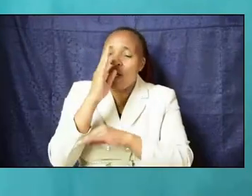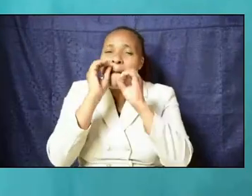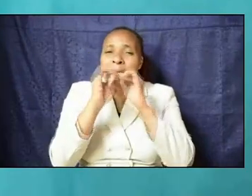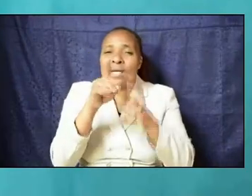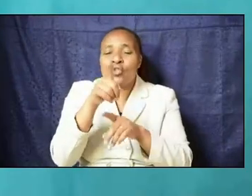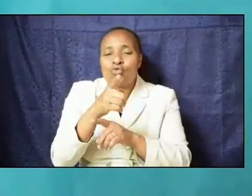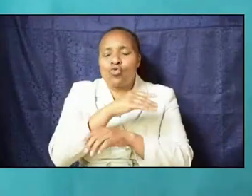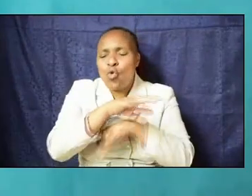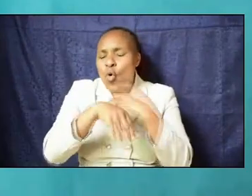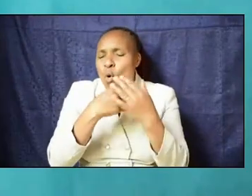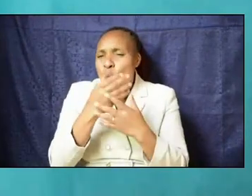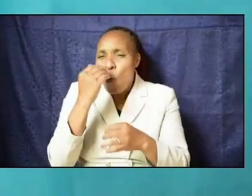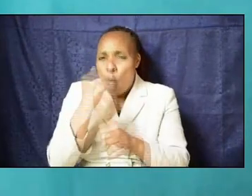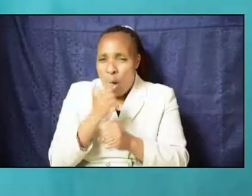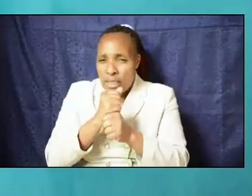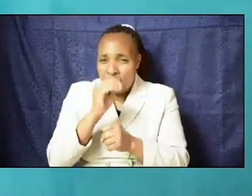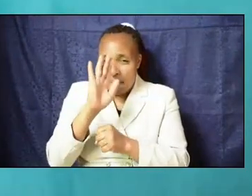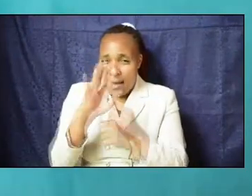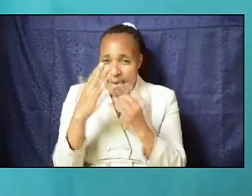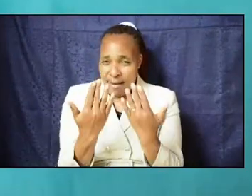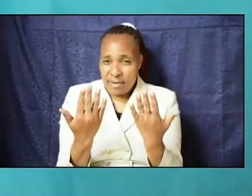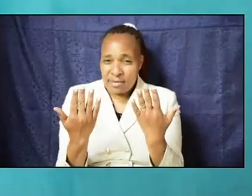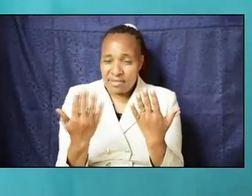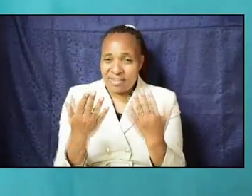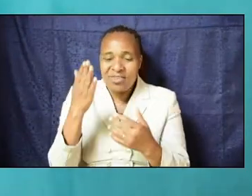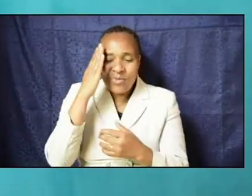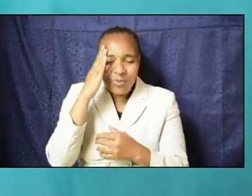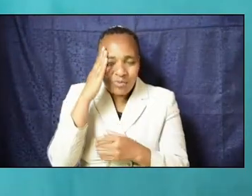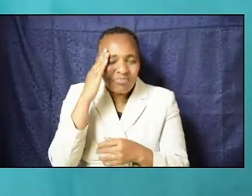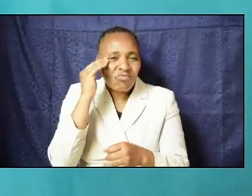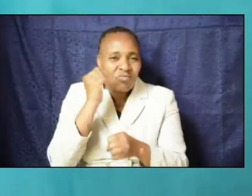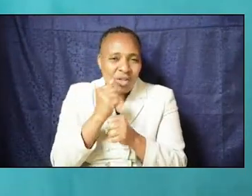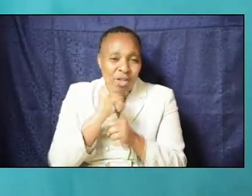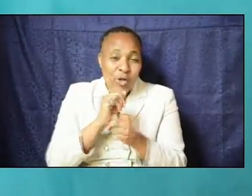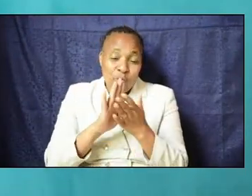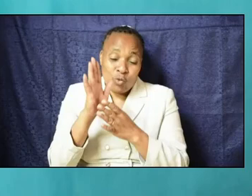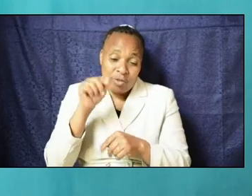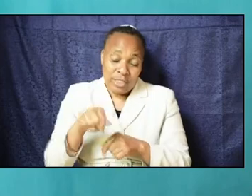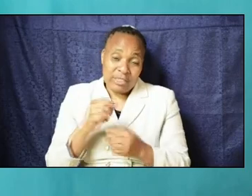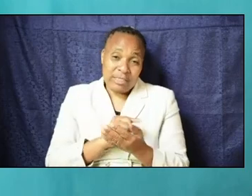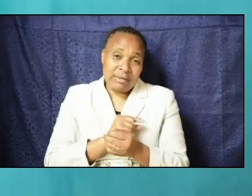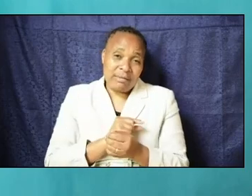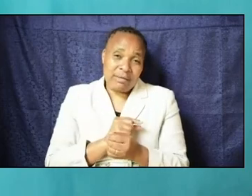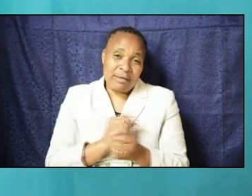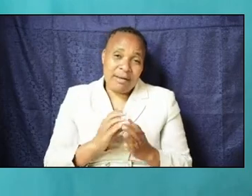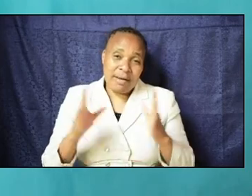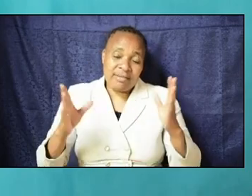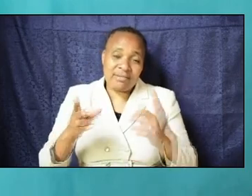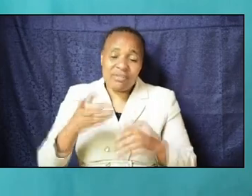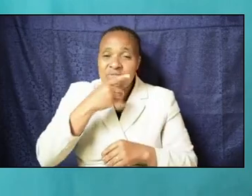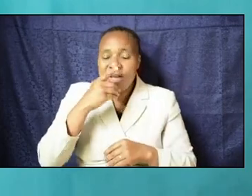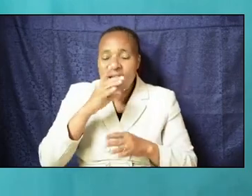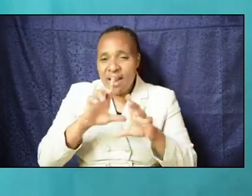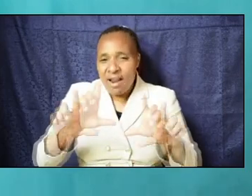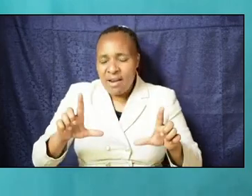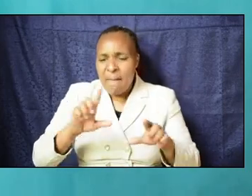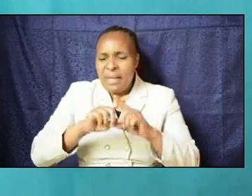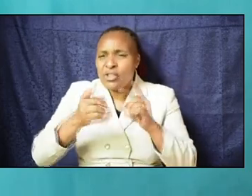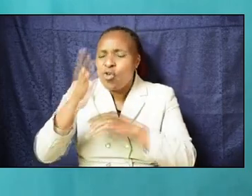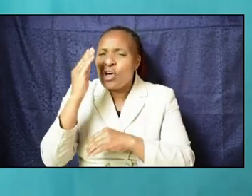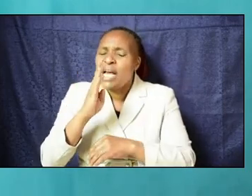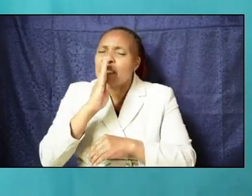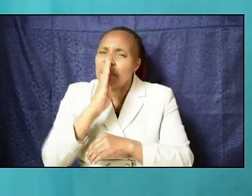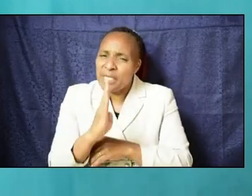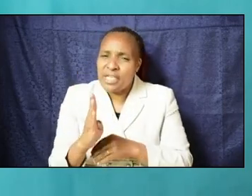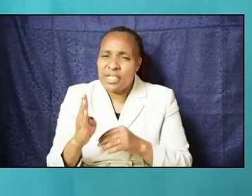all the works of thy hand. He knows thy walking through this great wilderness. This 40 years the Lord thy God hath been with